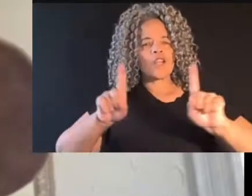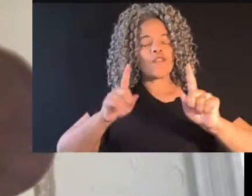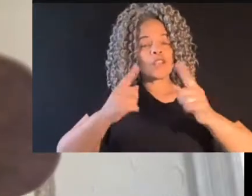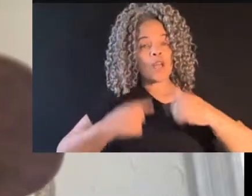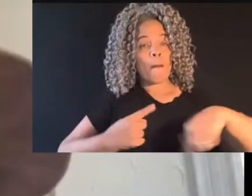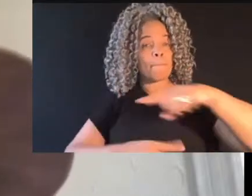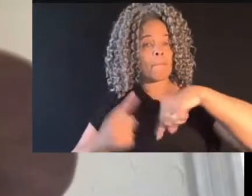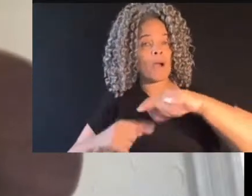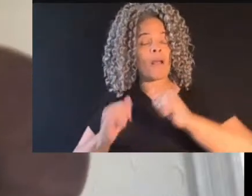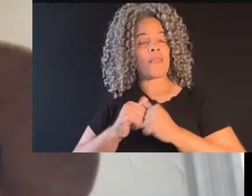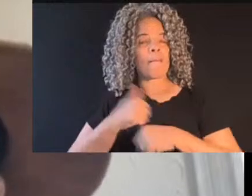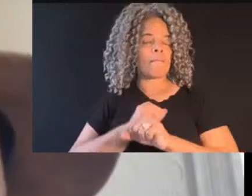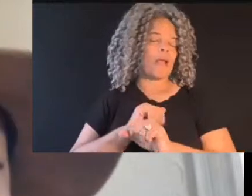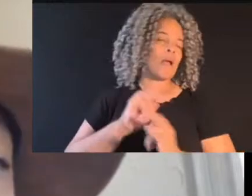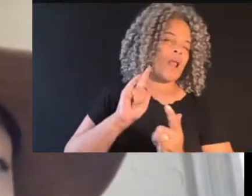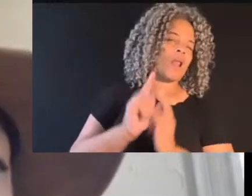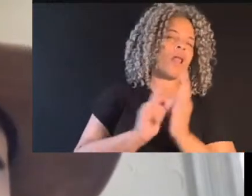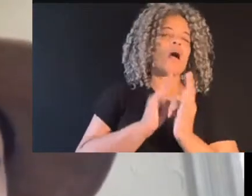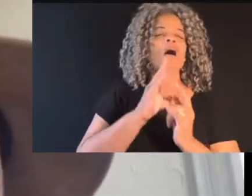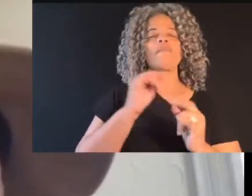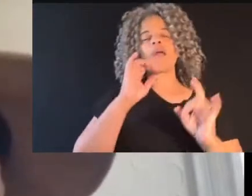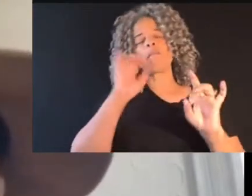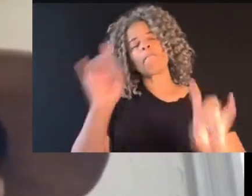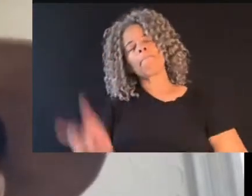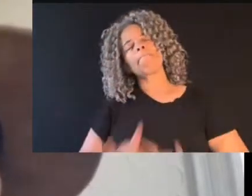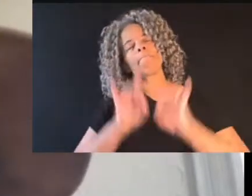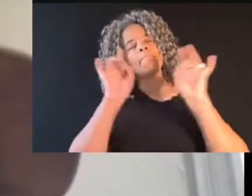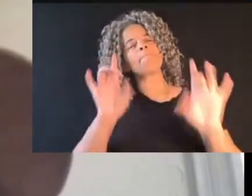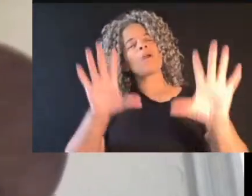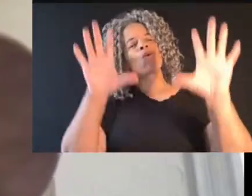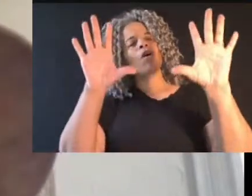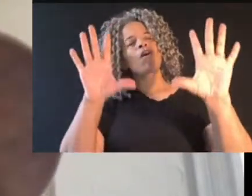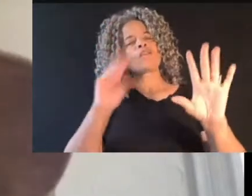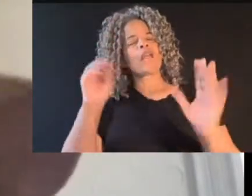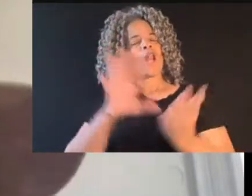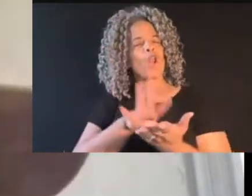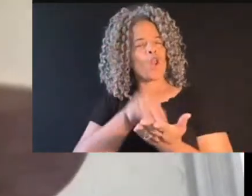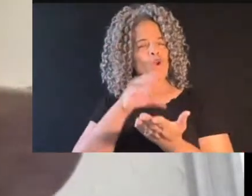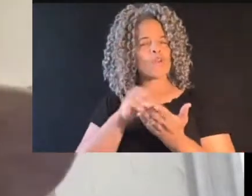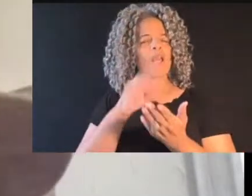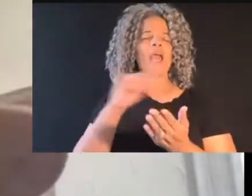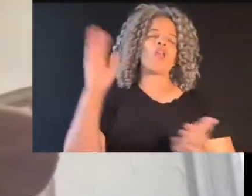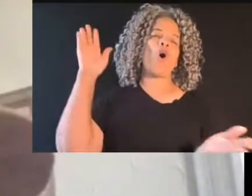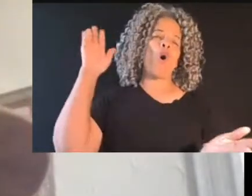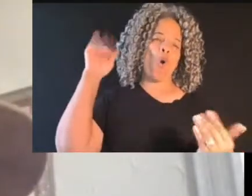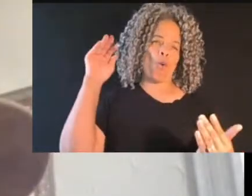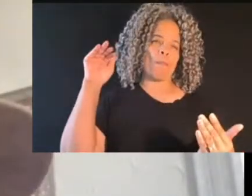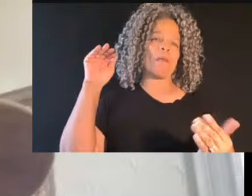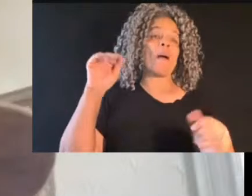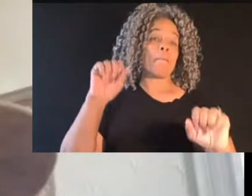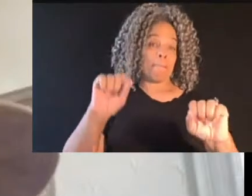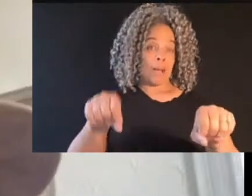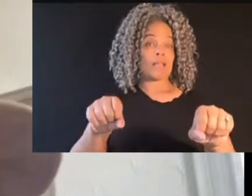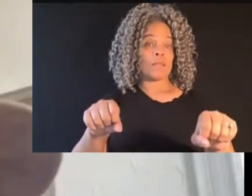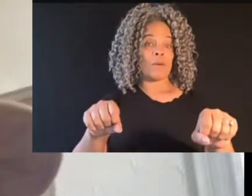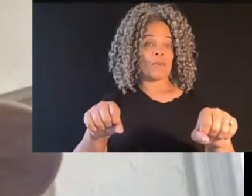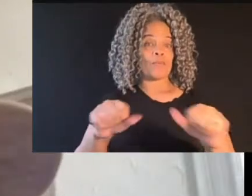that make love and miracles and learning and hope possible.